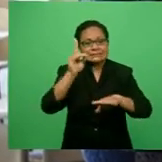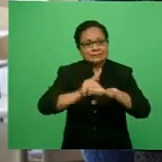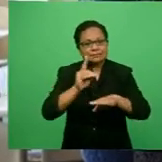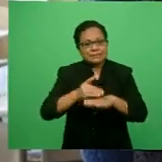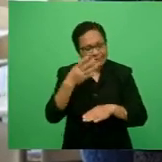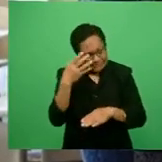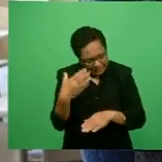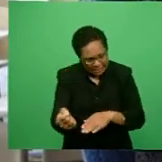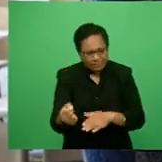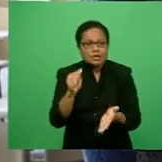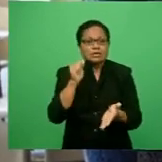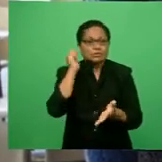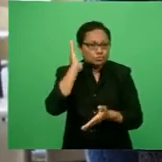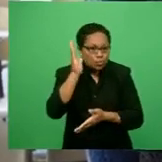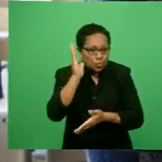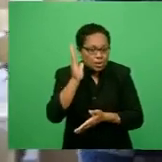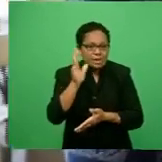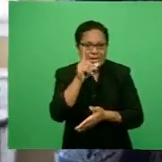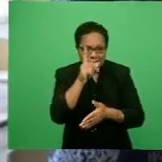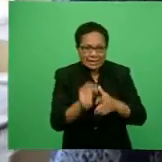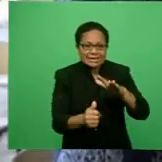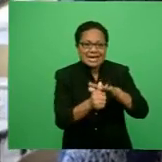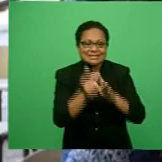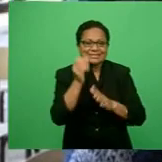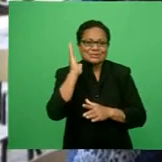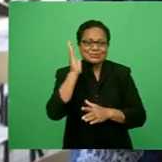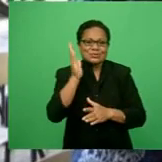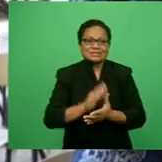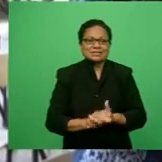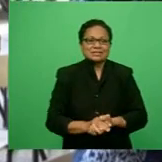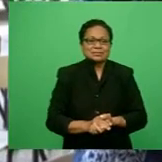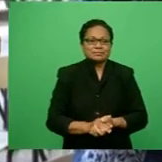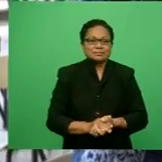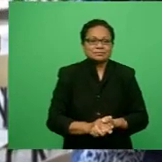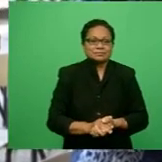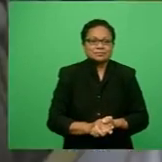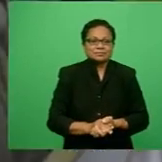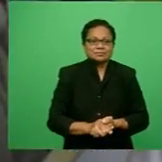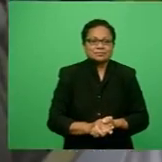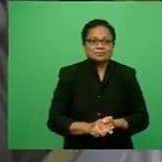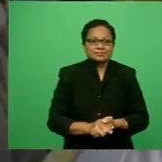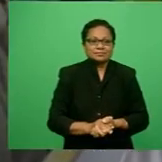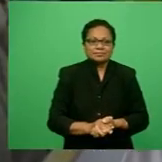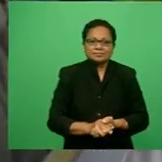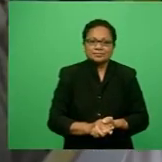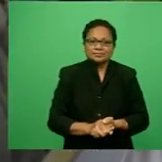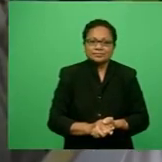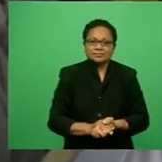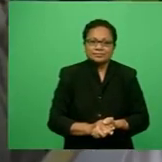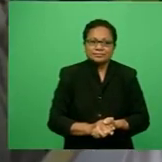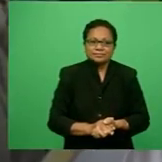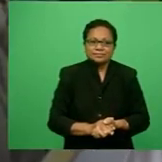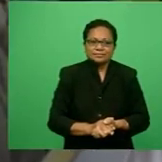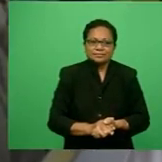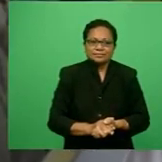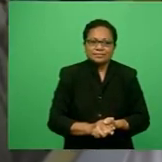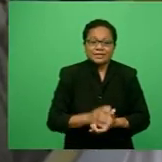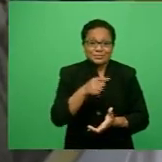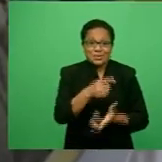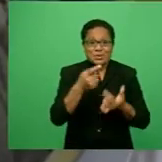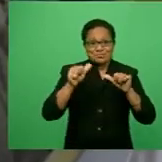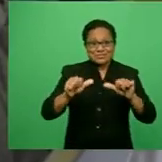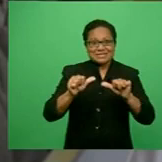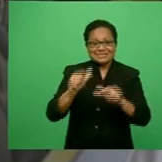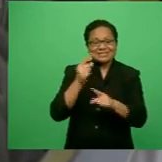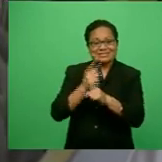of his work, Mr. Hilton, as you heard, also managed to travel to many Pacific Island nations and was very